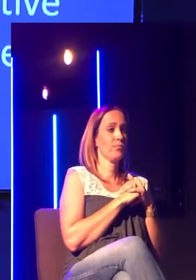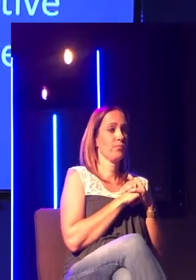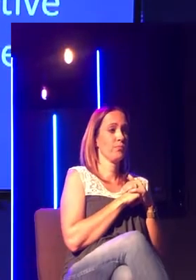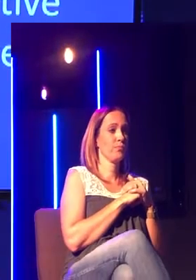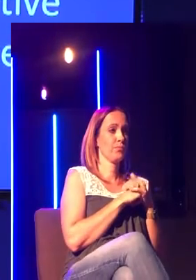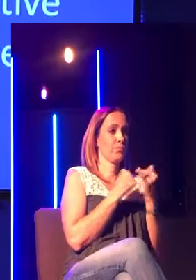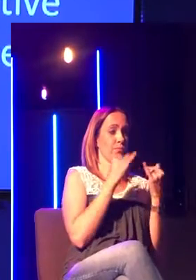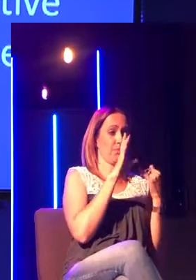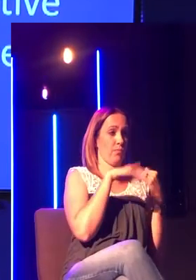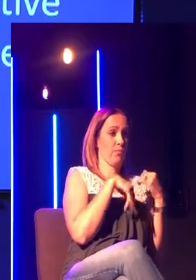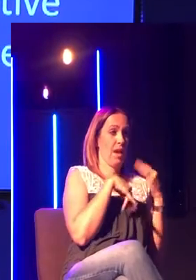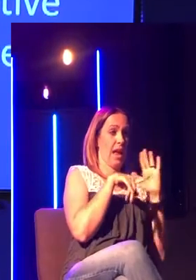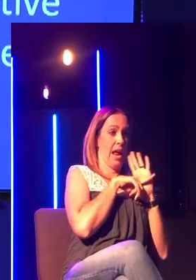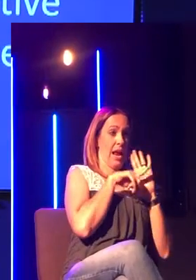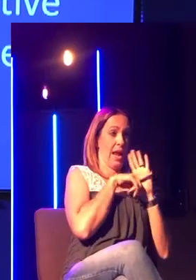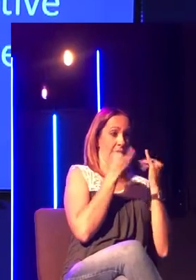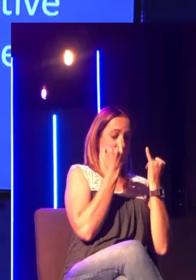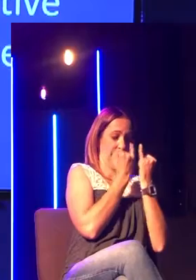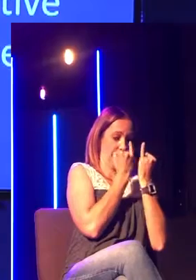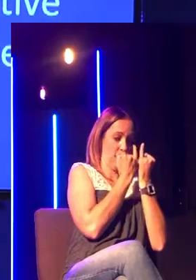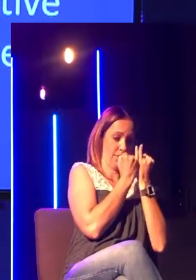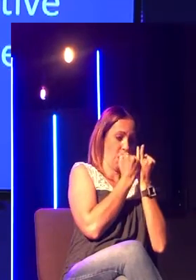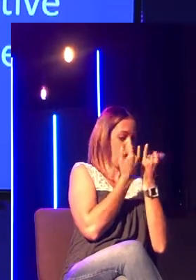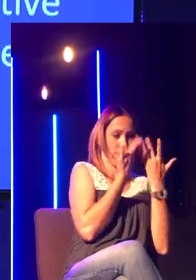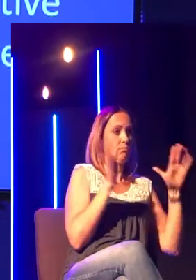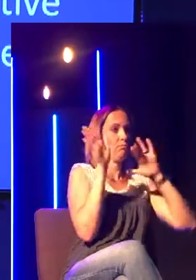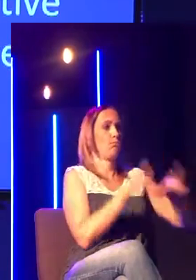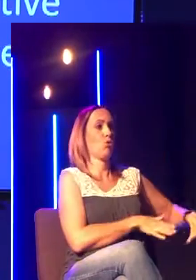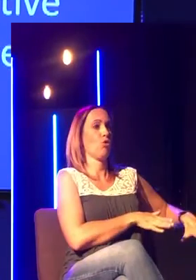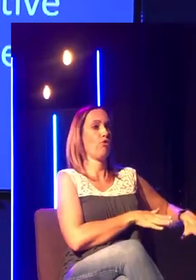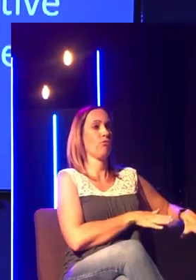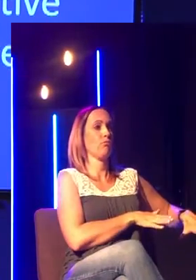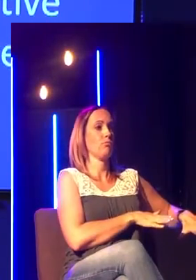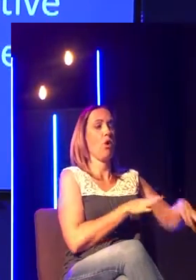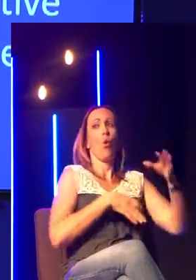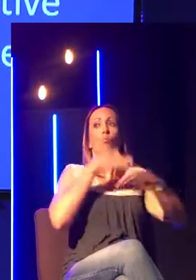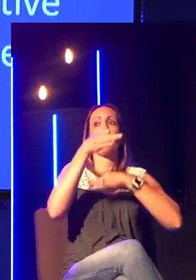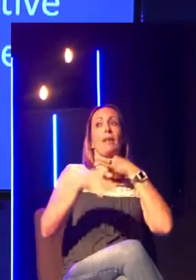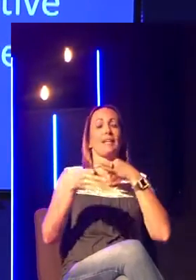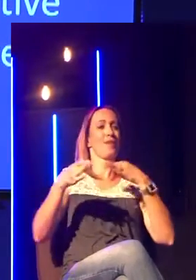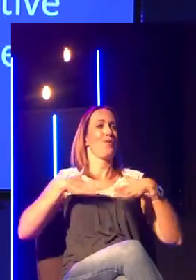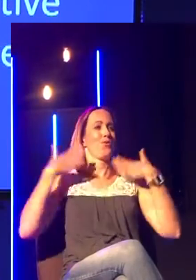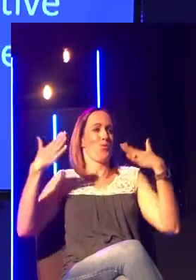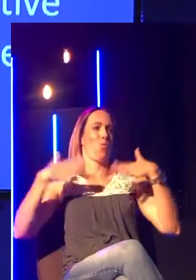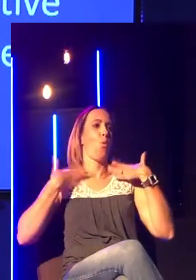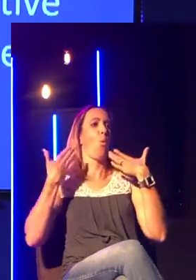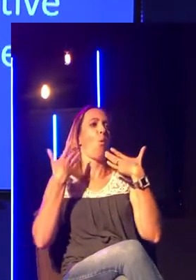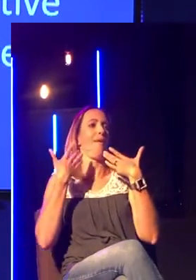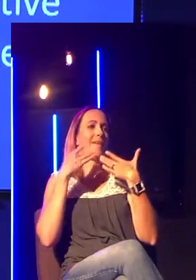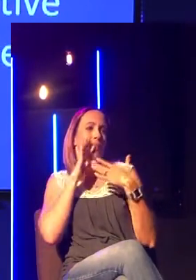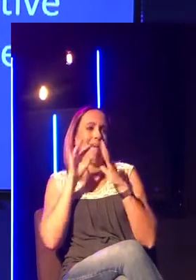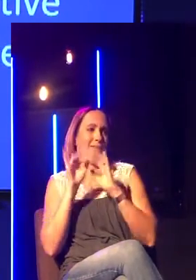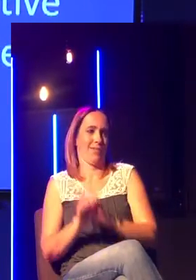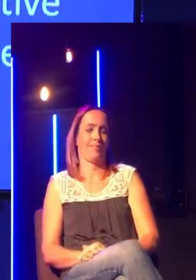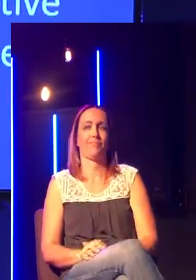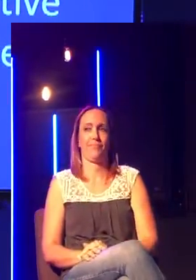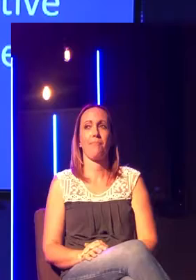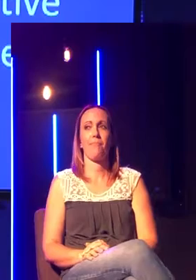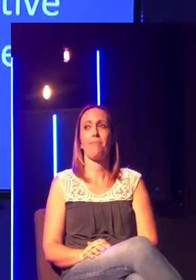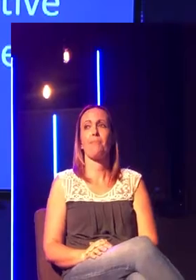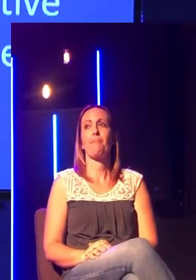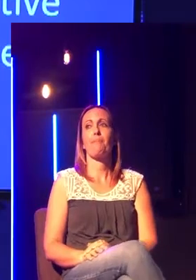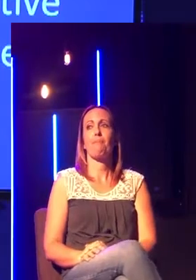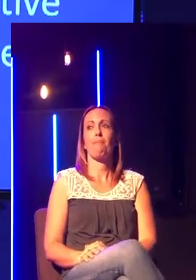talk. Remove negative self-talk and replace it with joy talk. We know that we